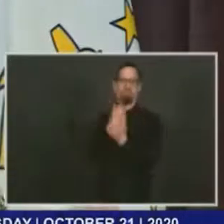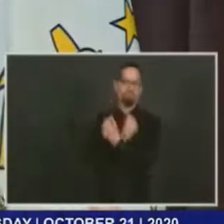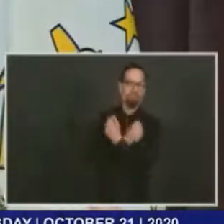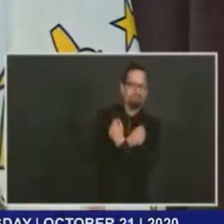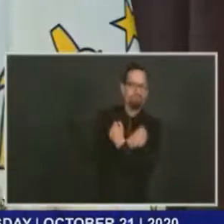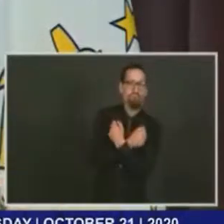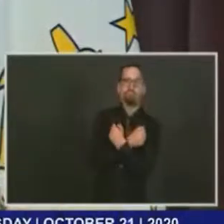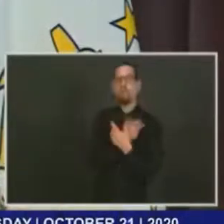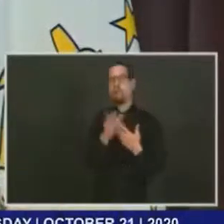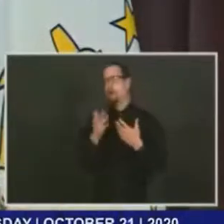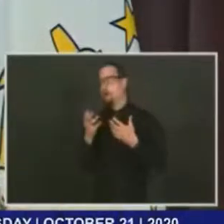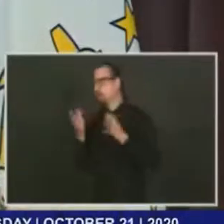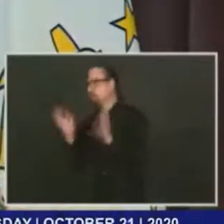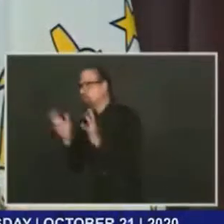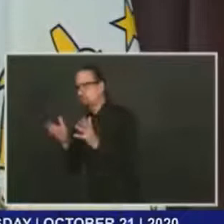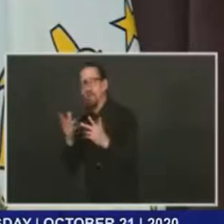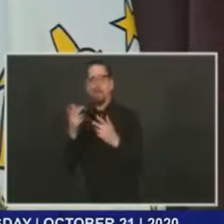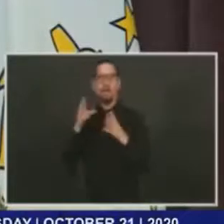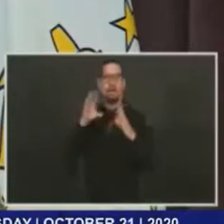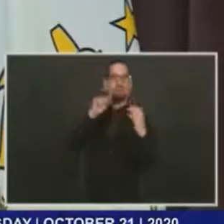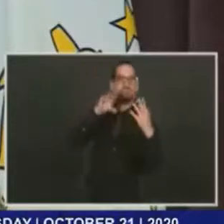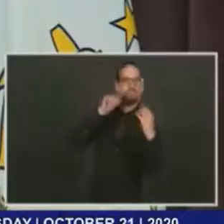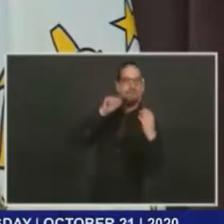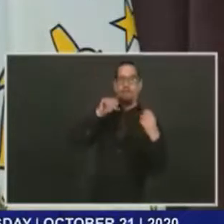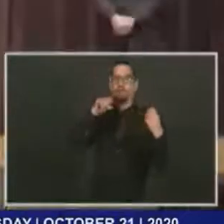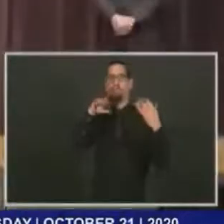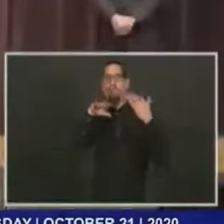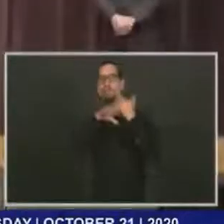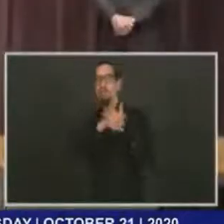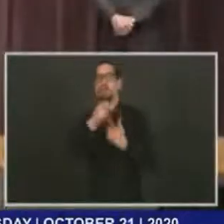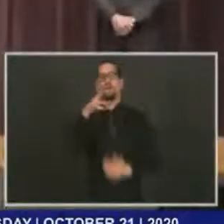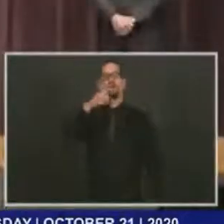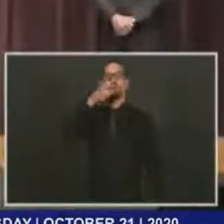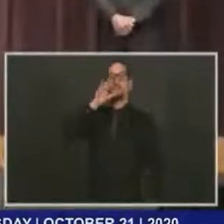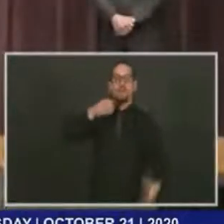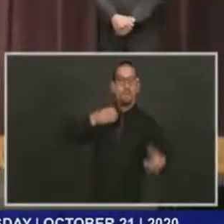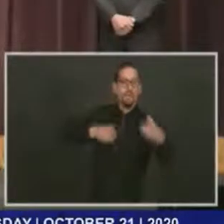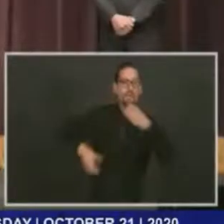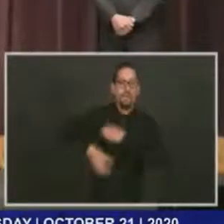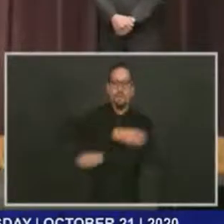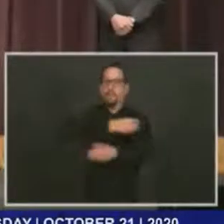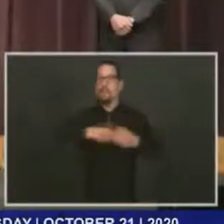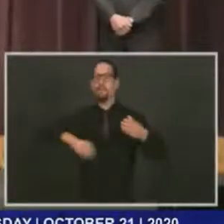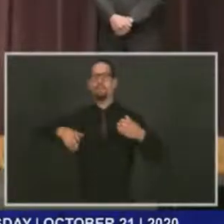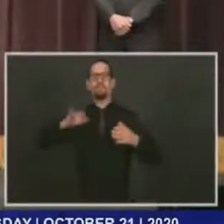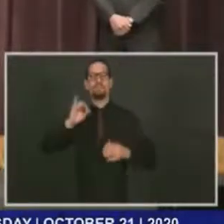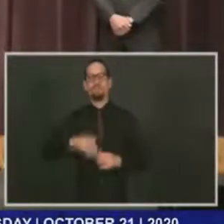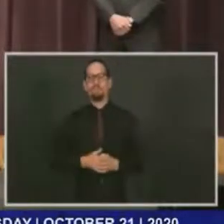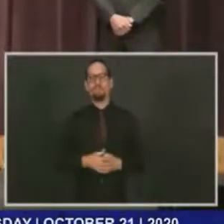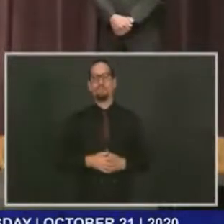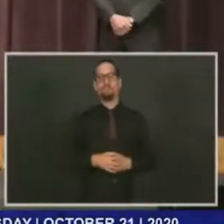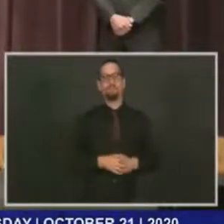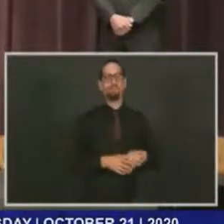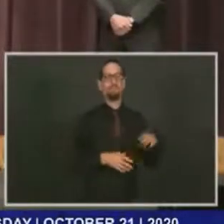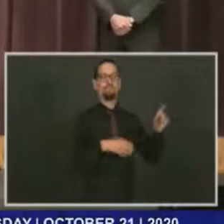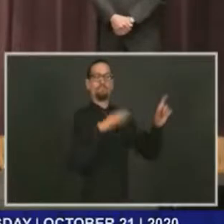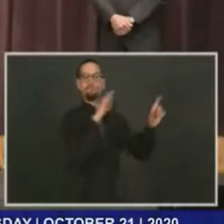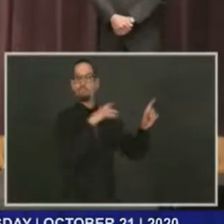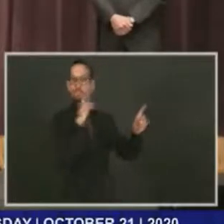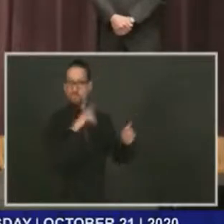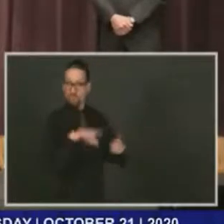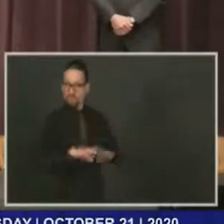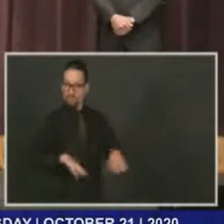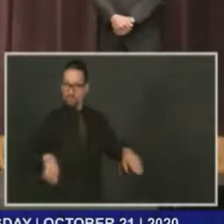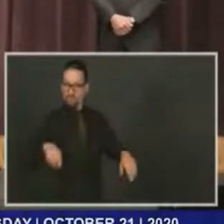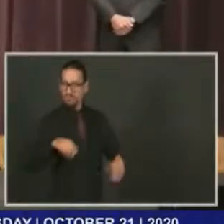food. That's what's the problem. Have you seen any spread from kids to their family members, kids who have gone to school? And just,